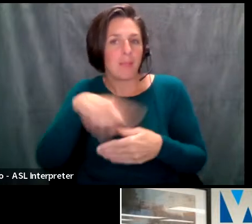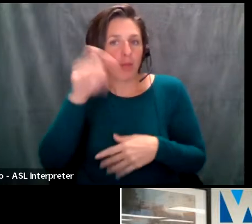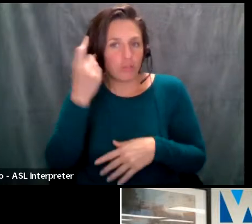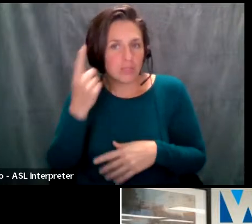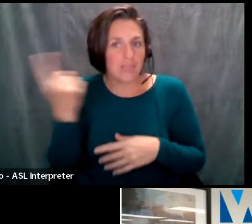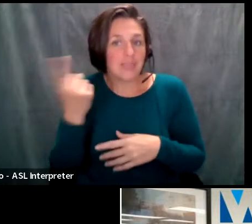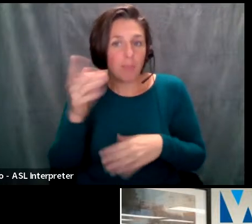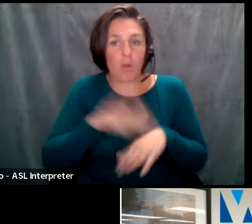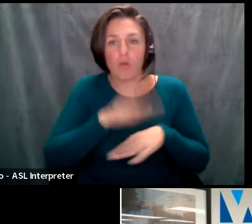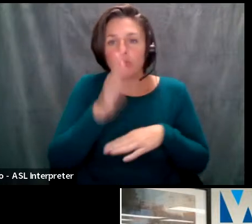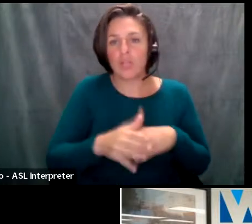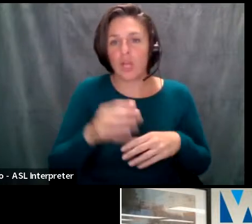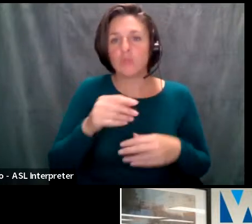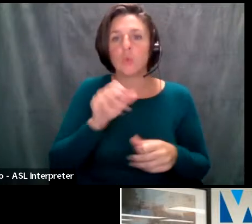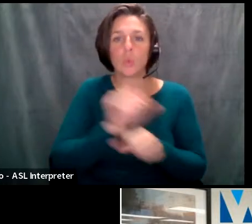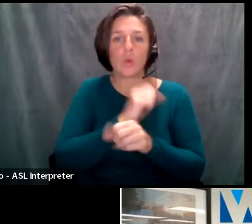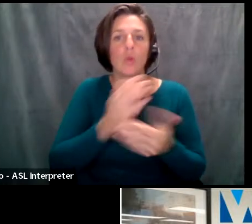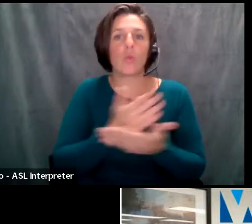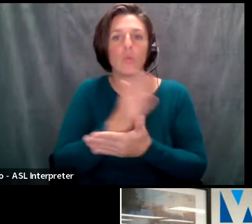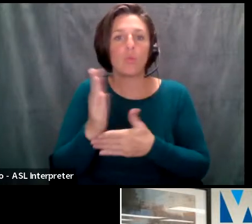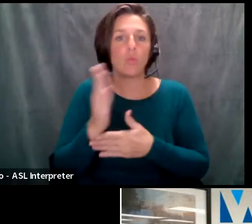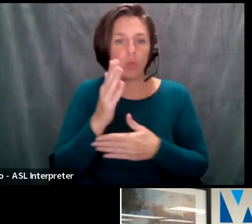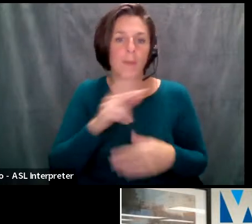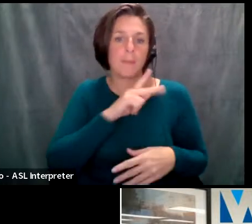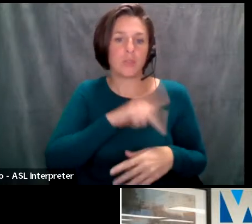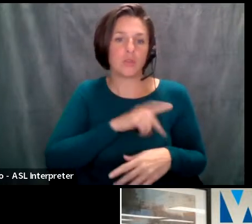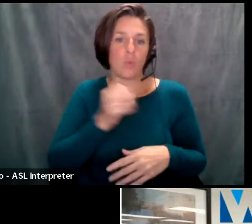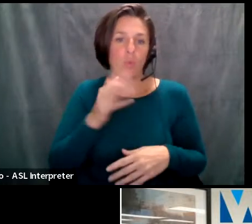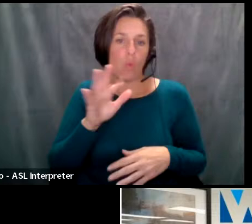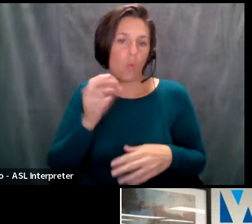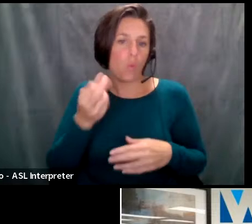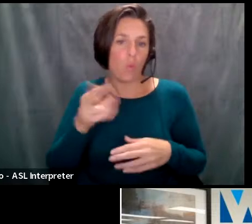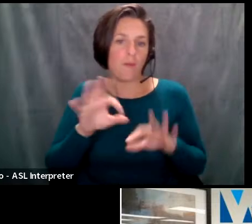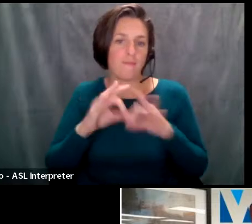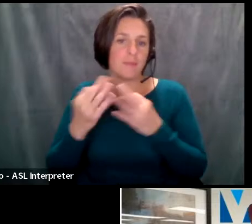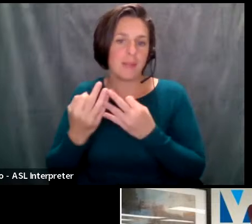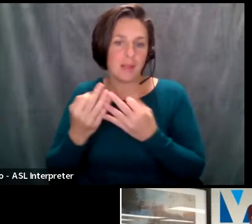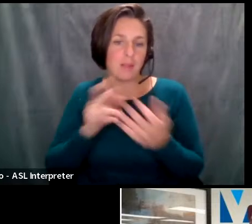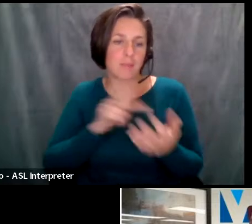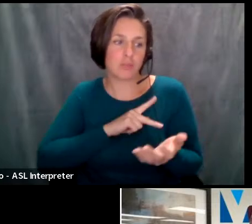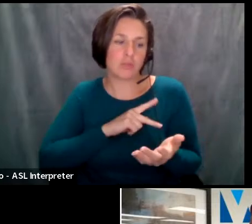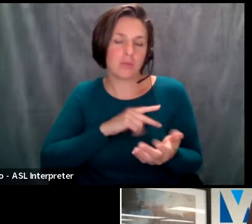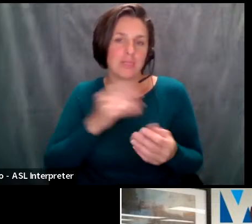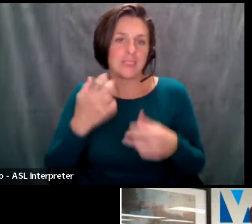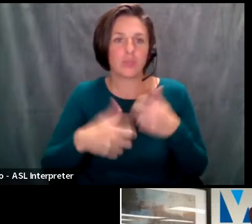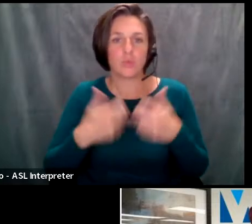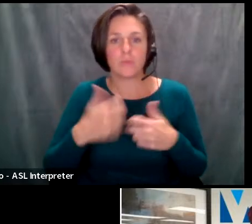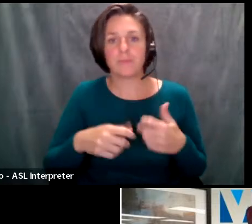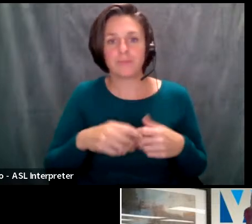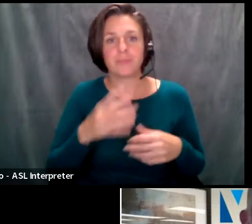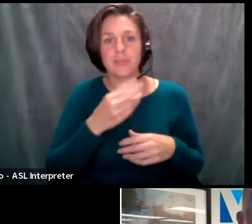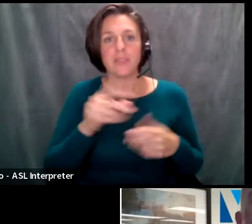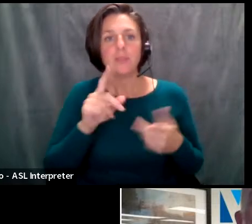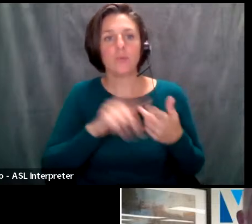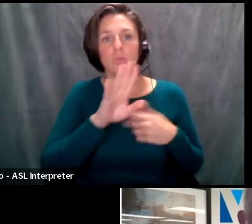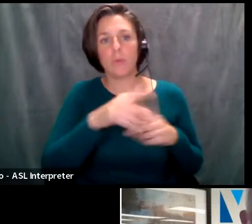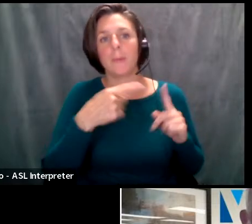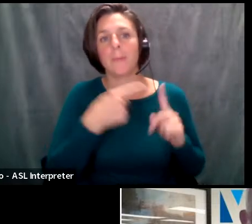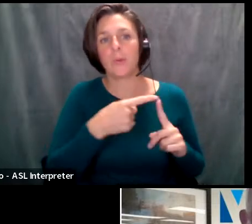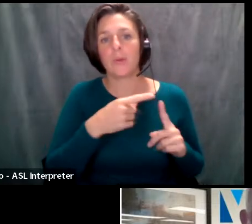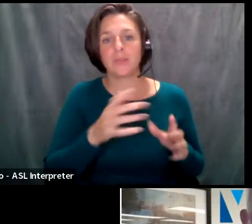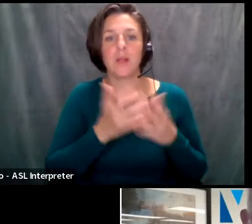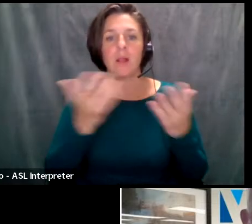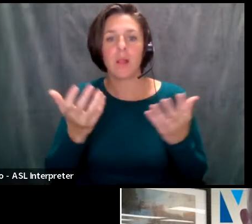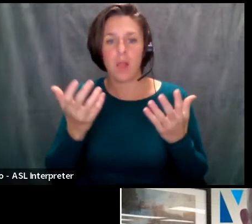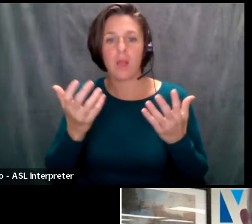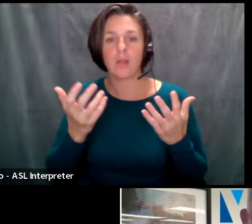through familial or personal issues. Thank you. Yeah, and to your point, there was a lot of value